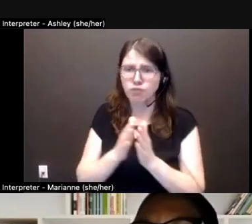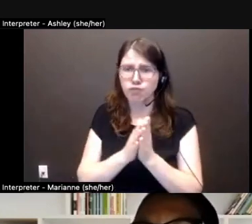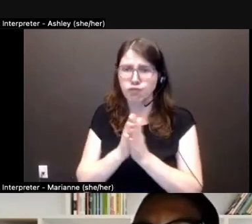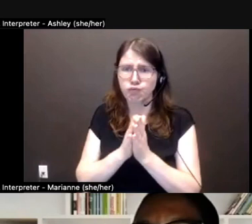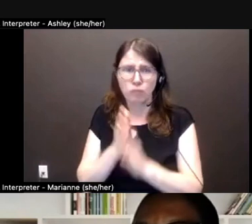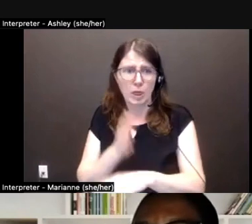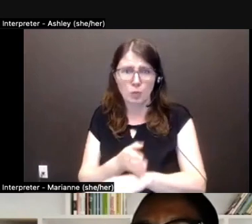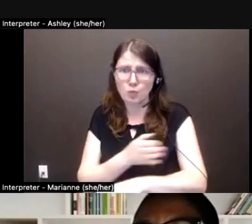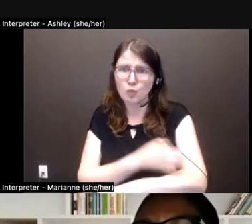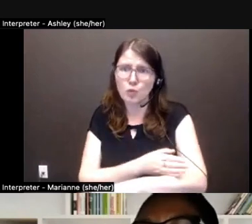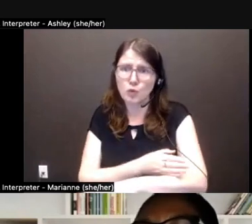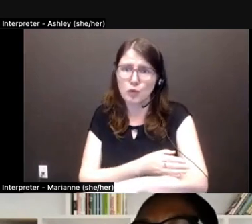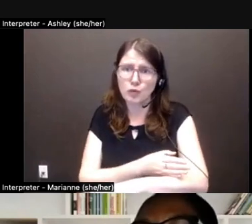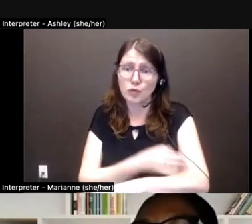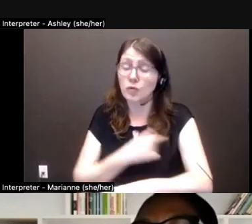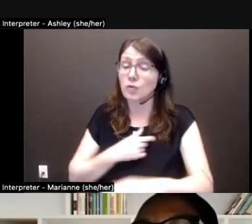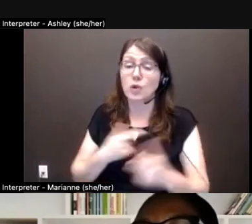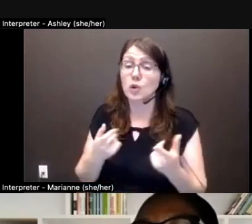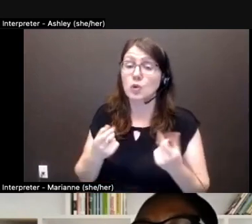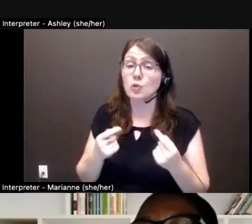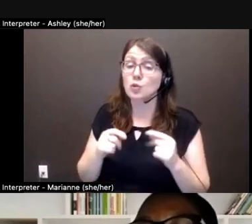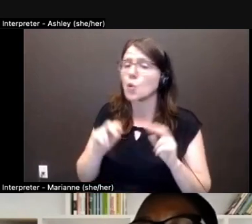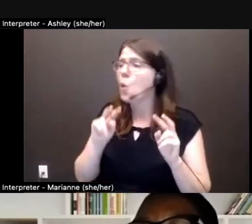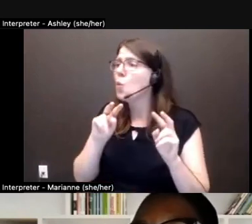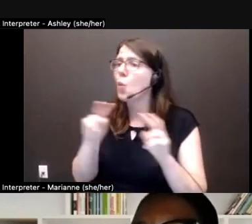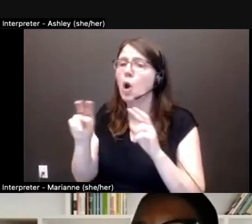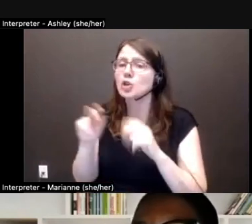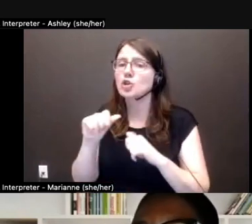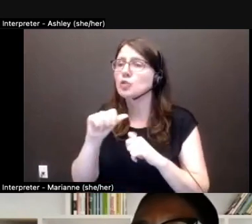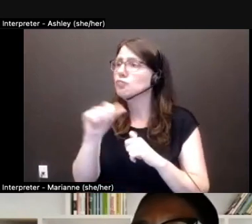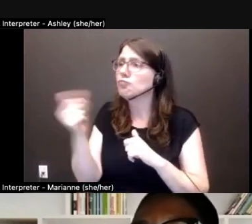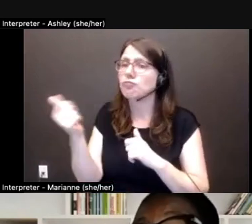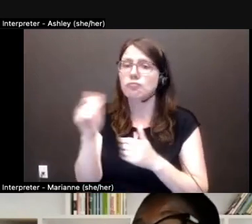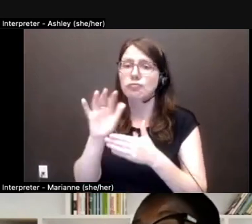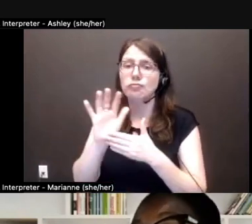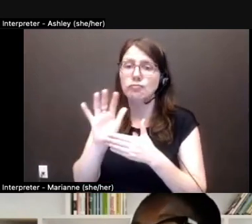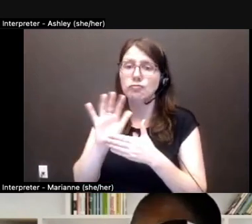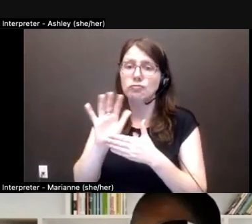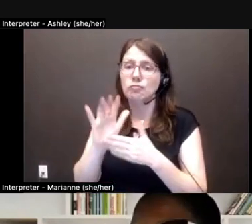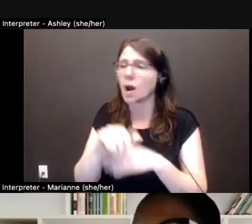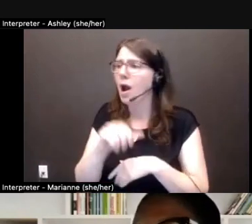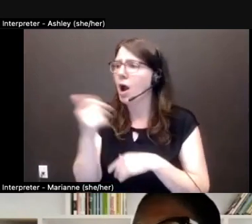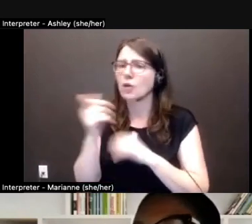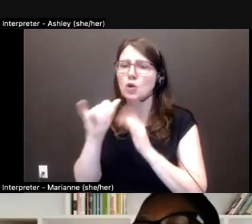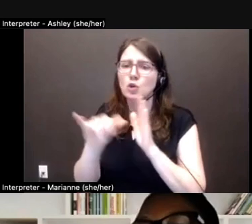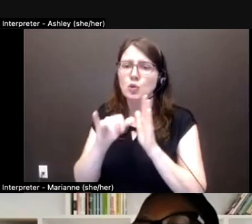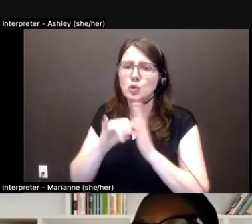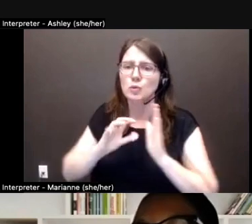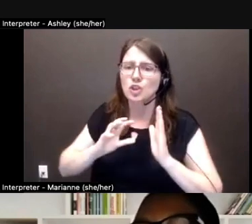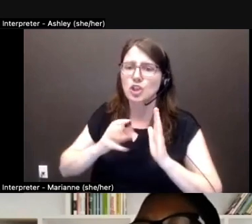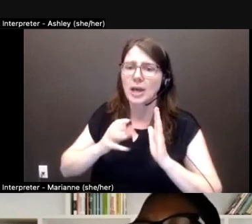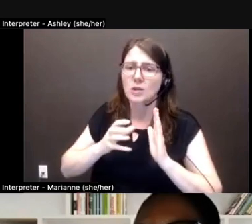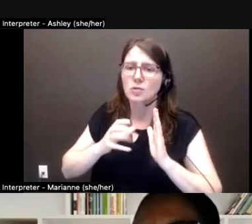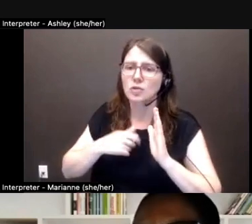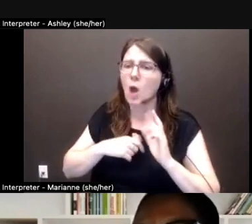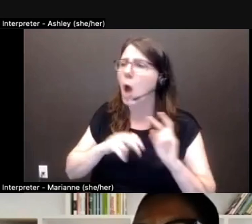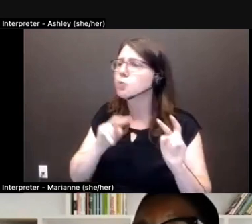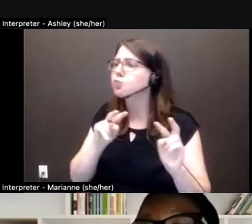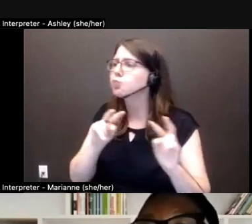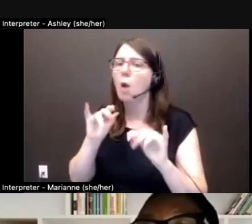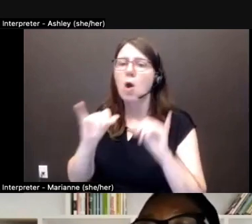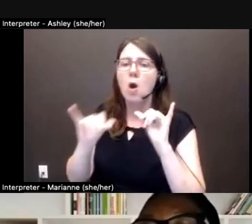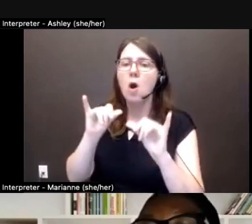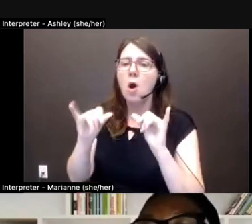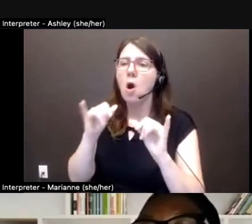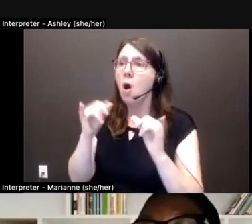I watch other channels, what it does for me is to give me ideas on how to present.